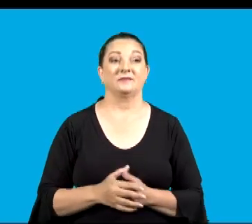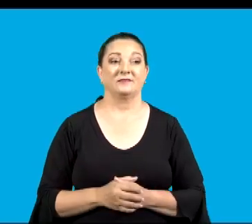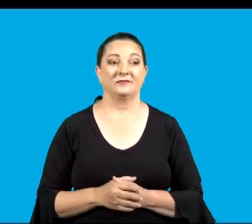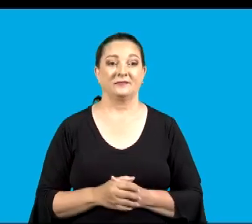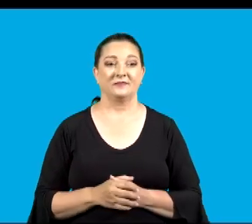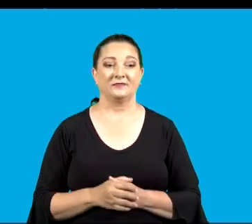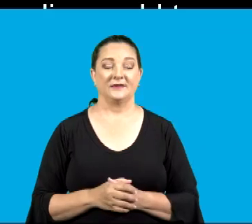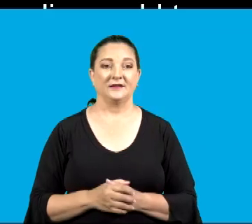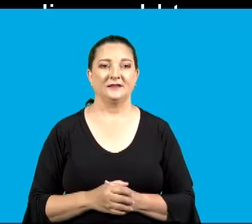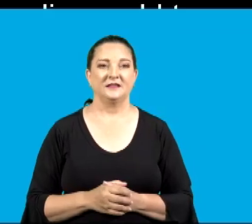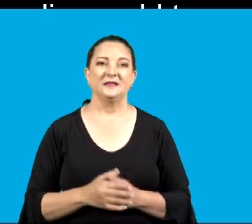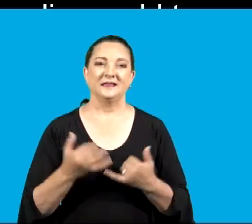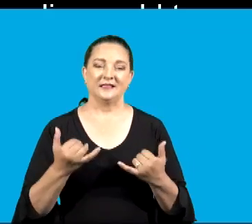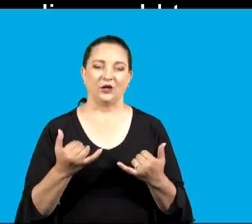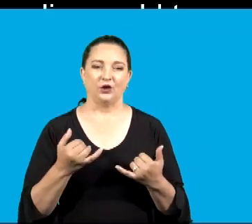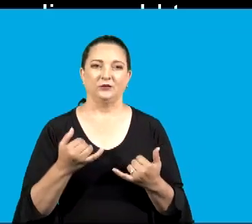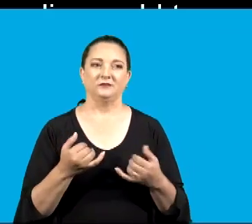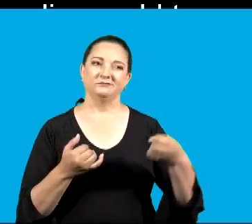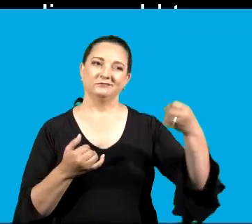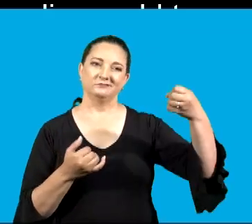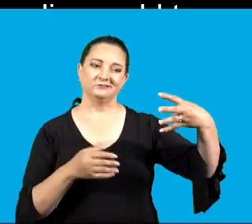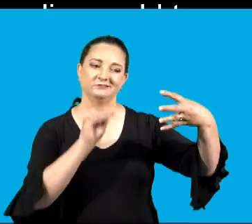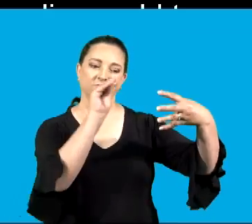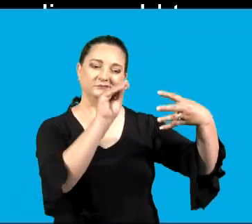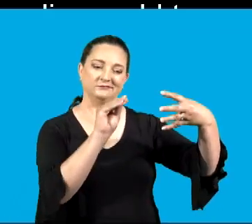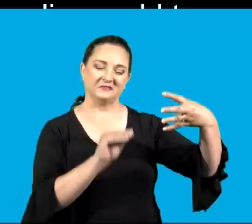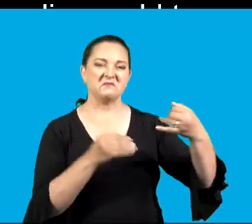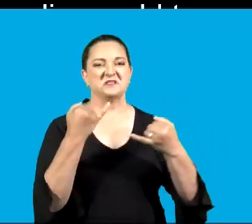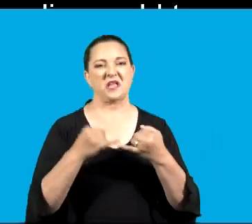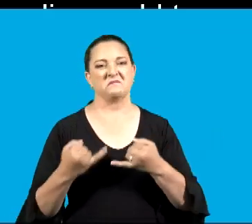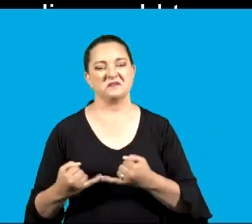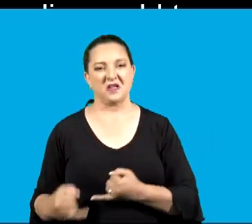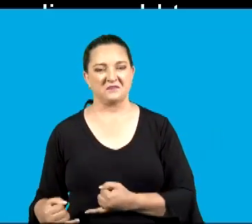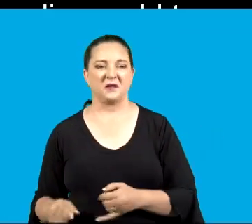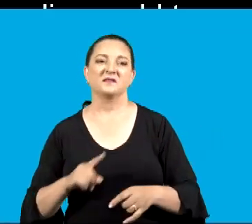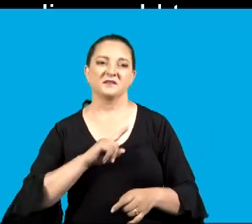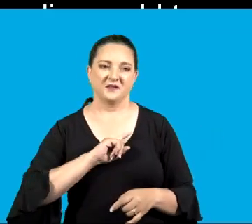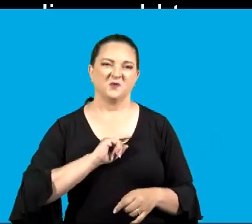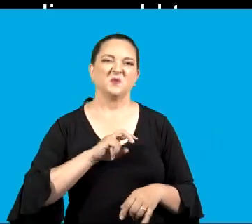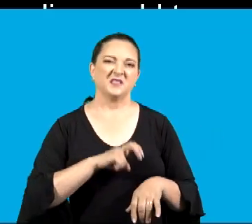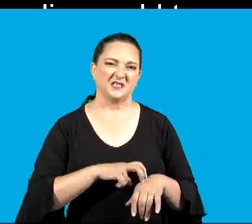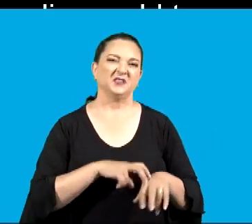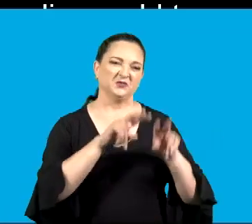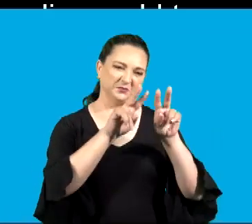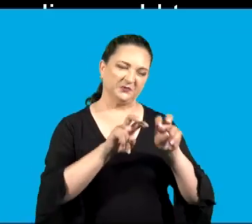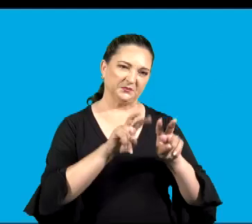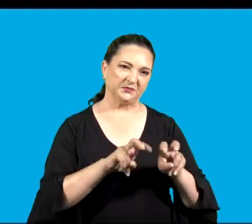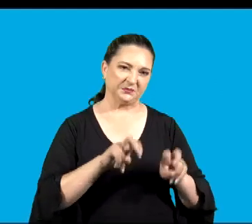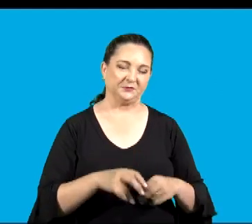108,800. Okay. Here are some errors and omissions that were reviewed after an